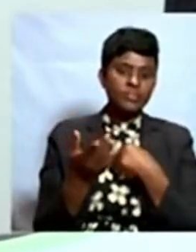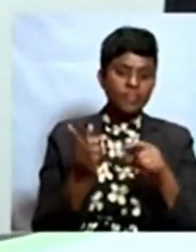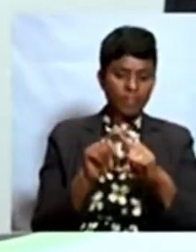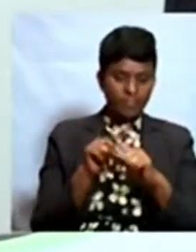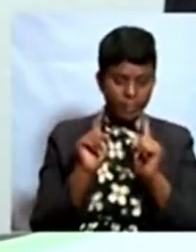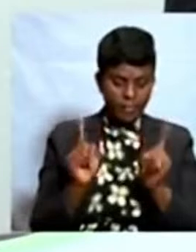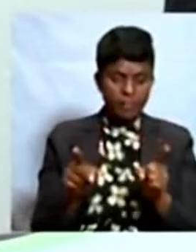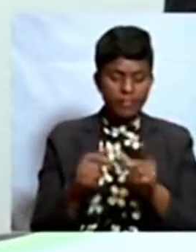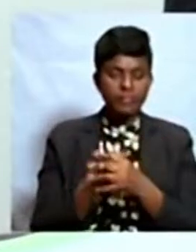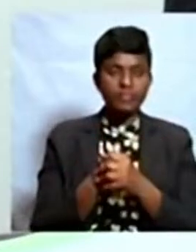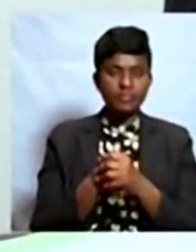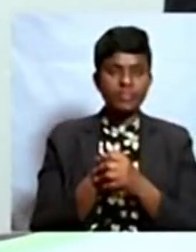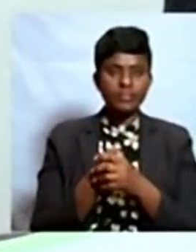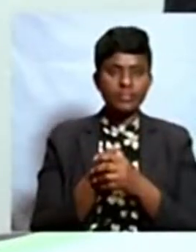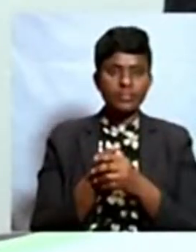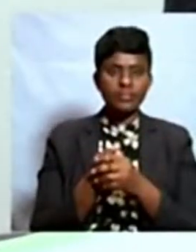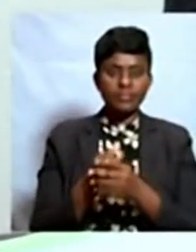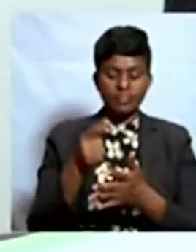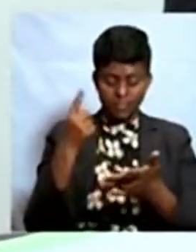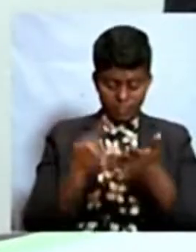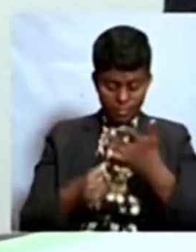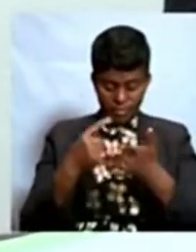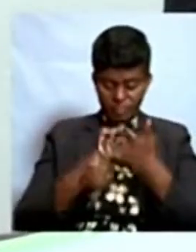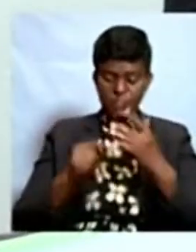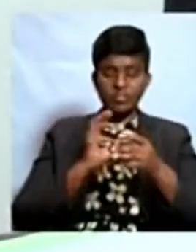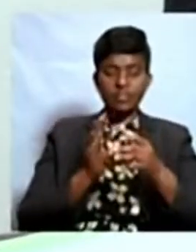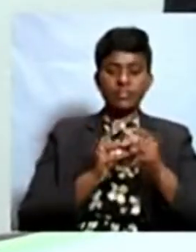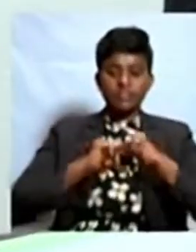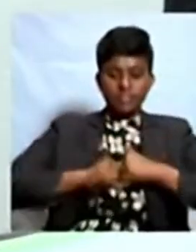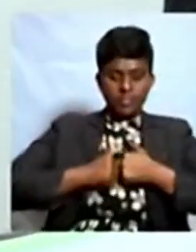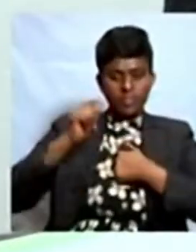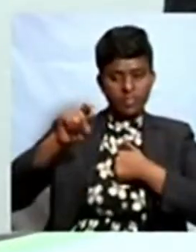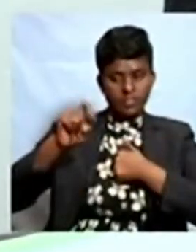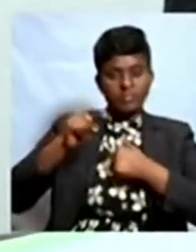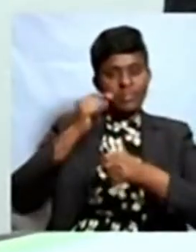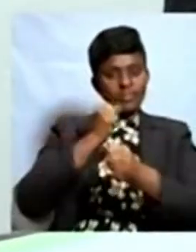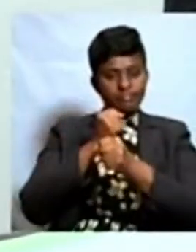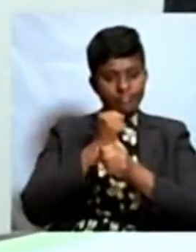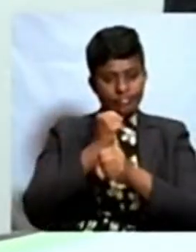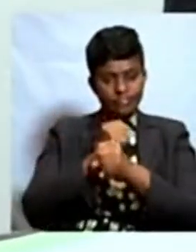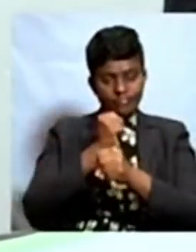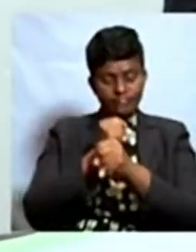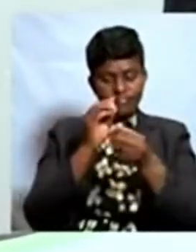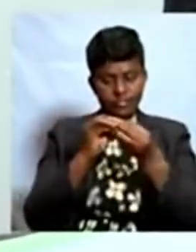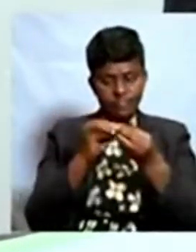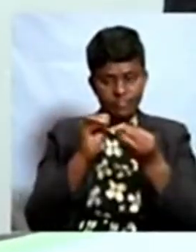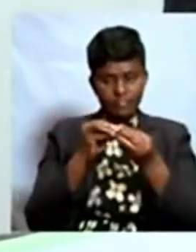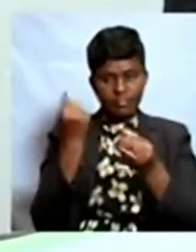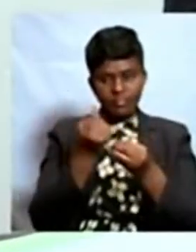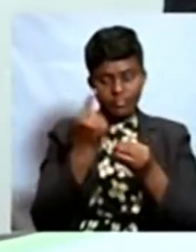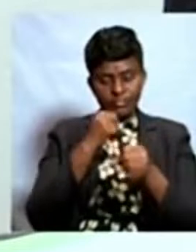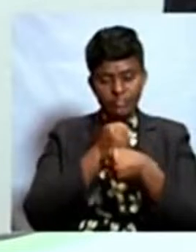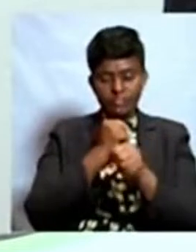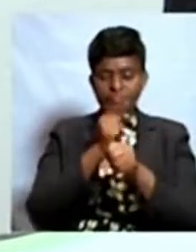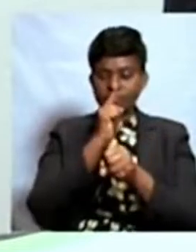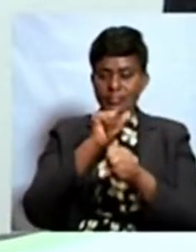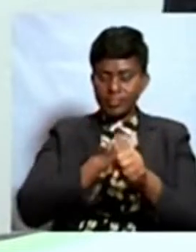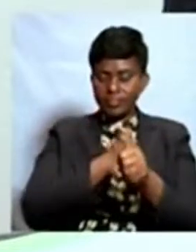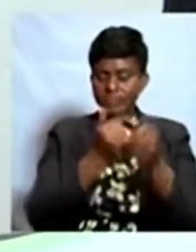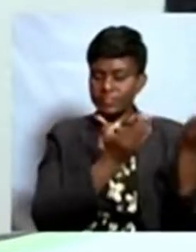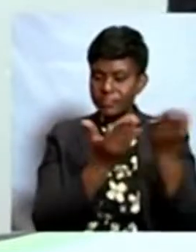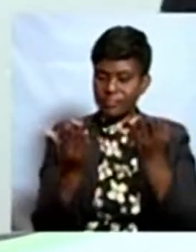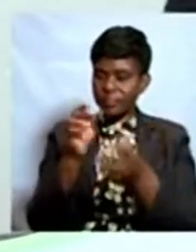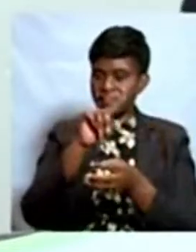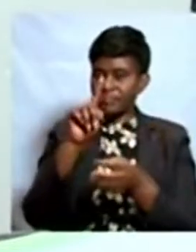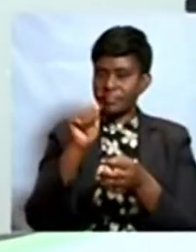However, what we need to be working on is to ensure that we bring ZAST to